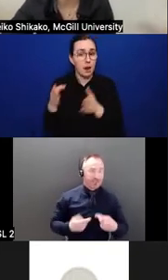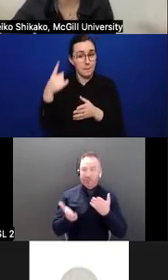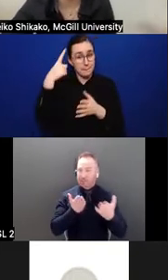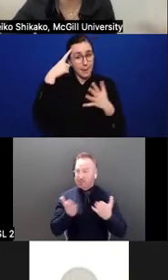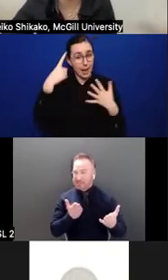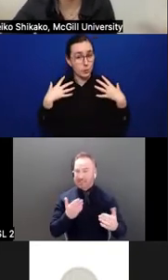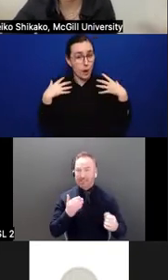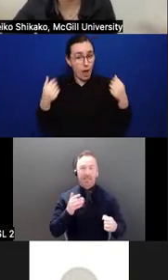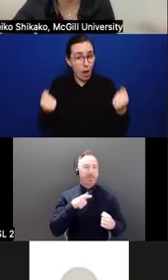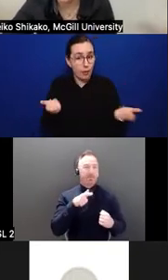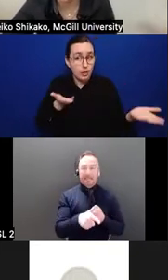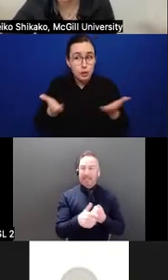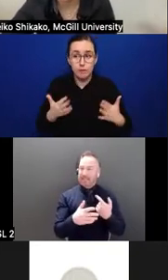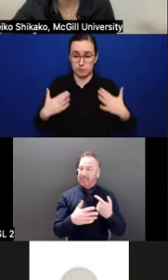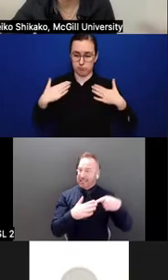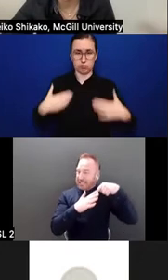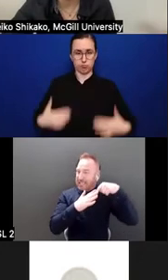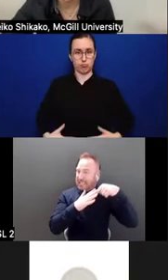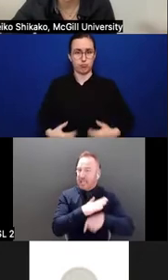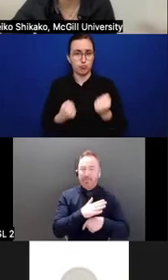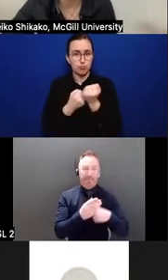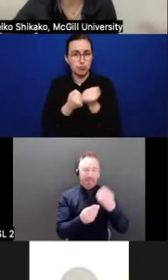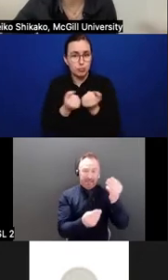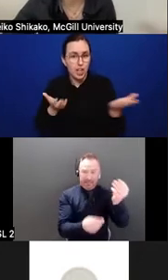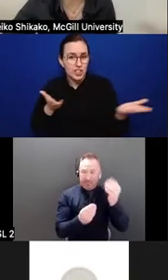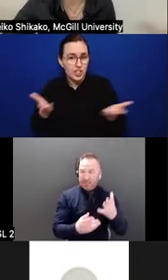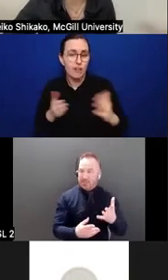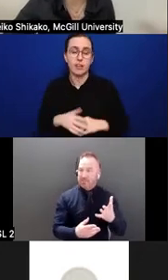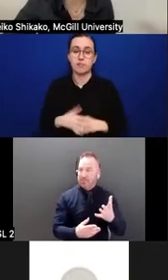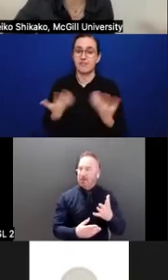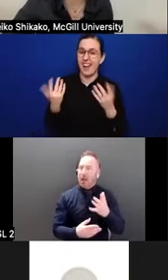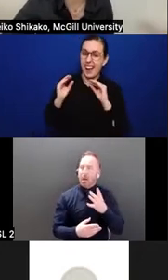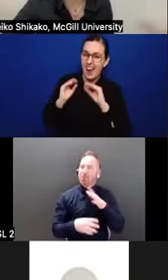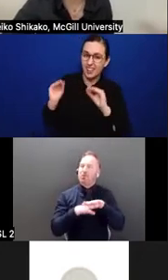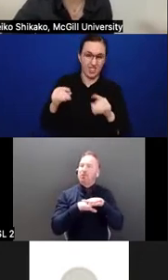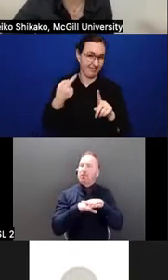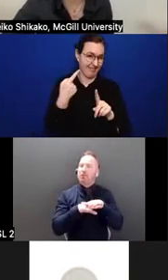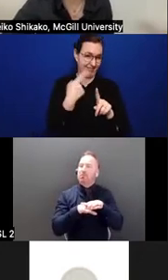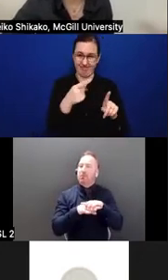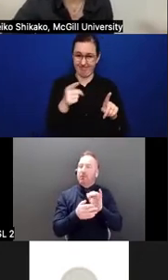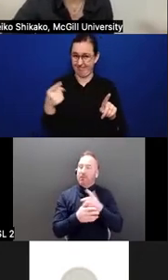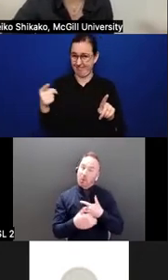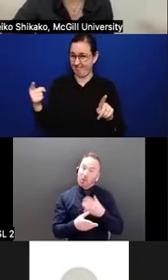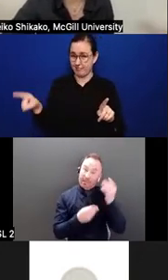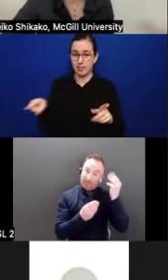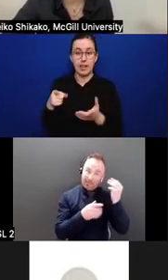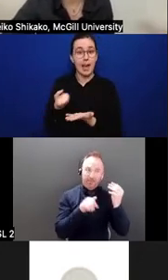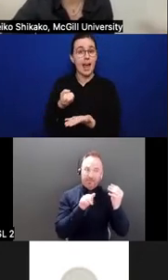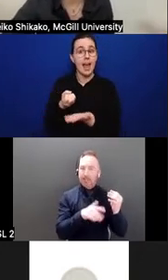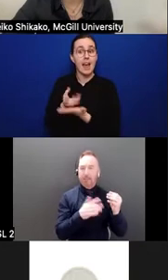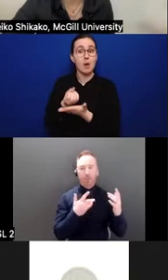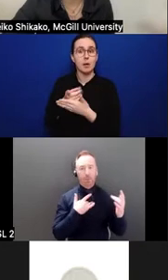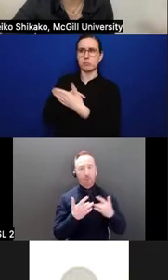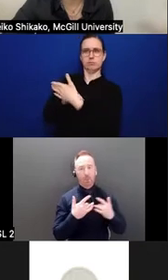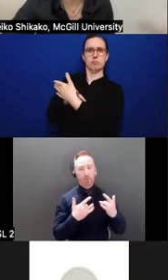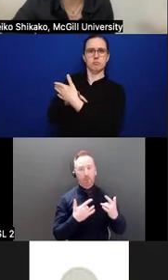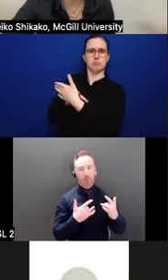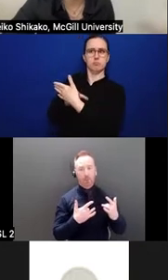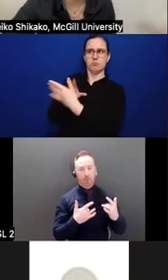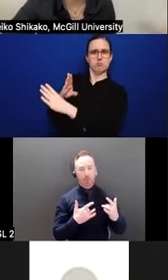child during the time of the pandemic. So information sharing was an issue that was concerning and that was voiced by families